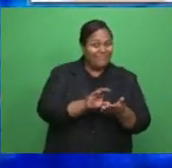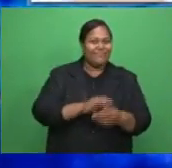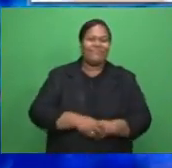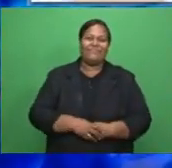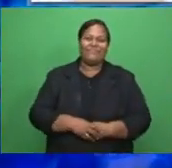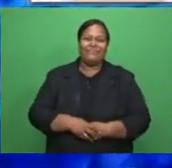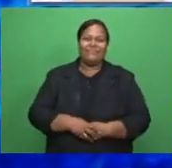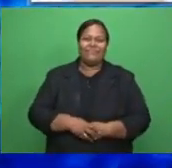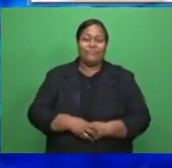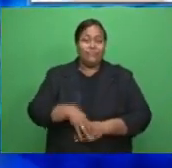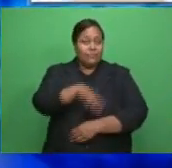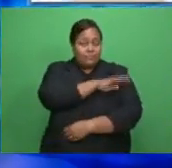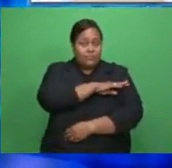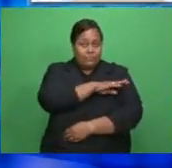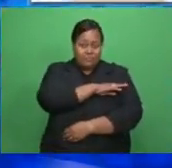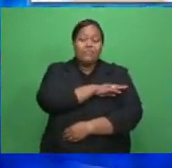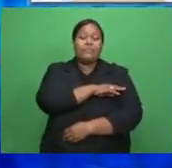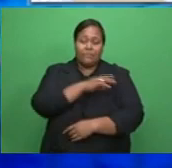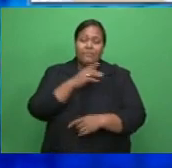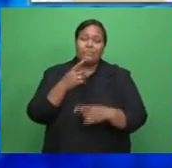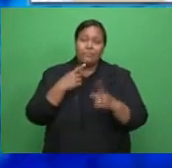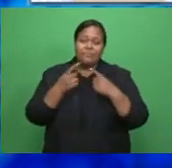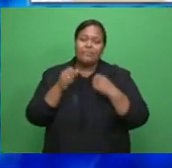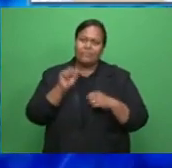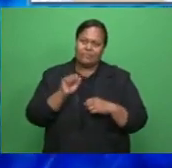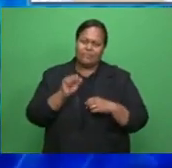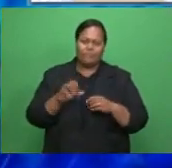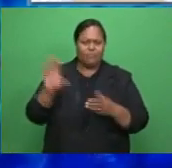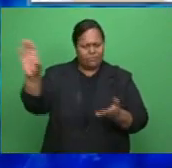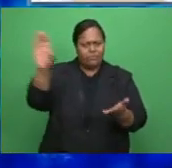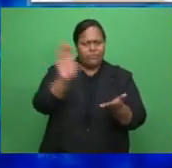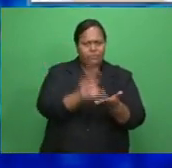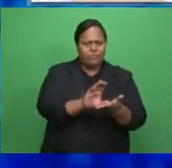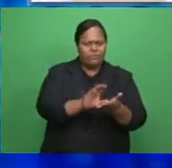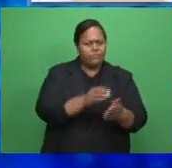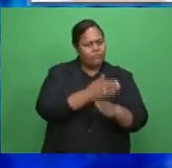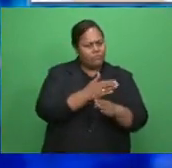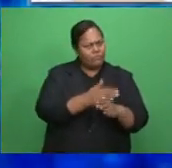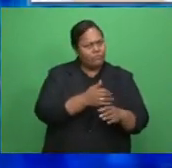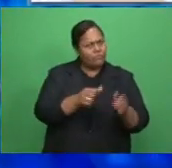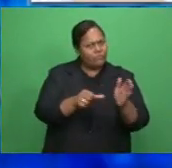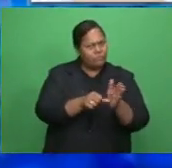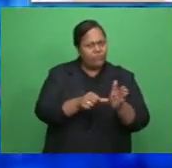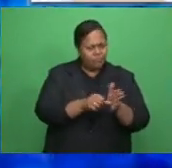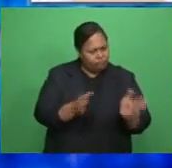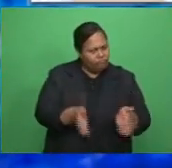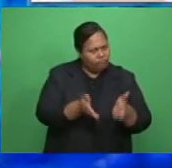Bainimarama says the grants are awarded to entrepreneurs who work hard and pursue bold ideas. Ritika Pratap has the